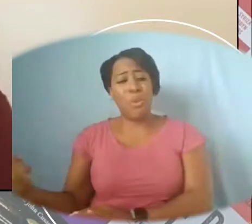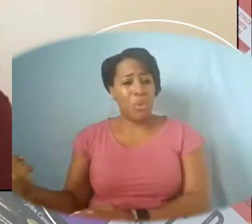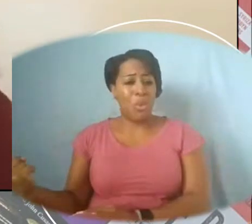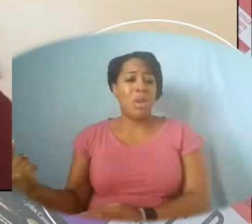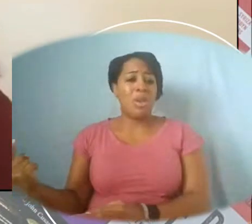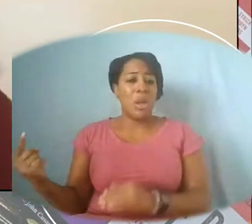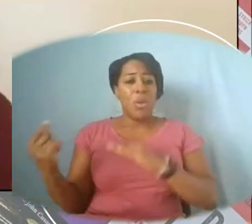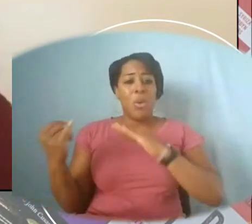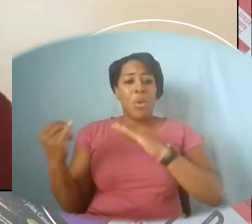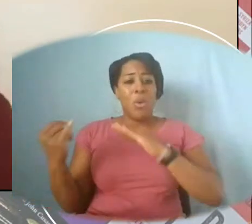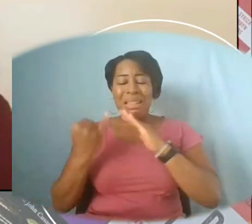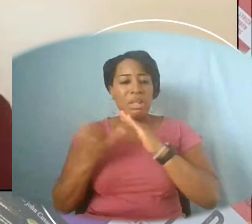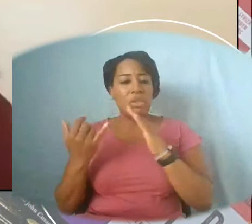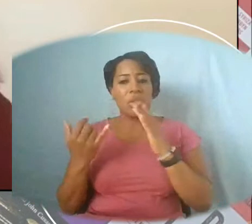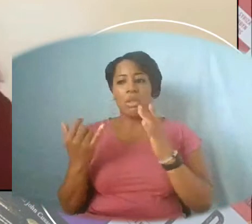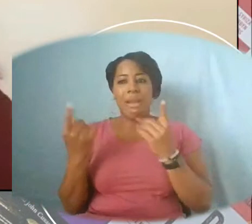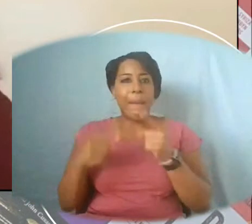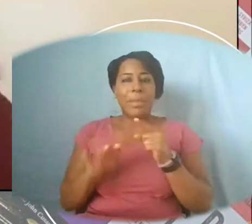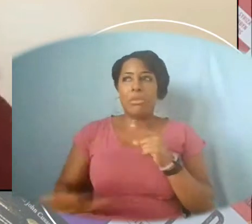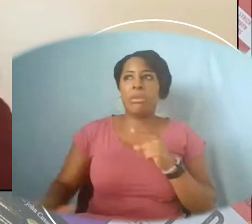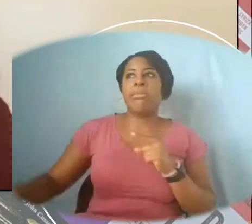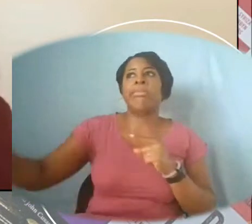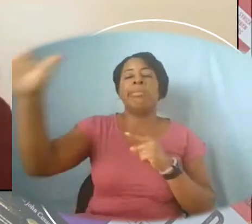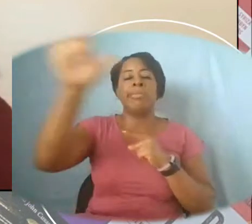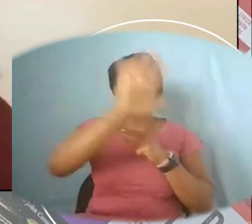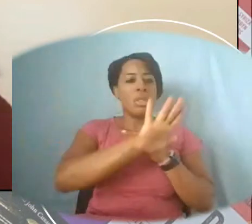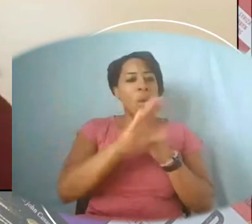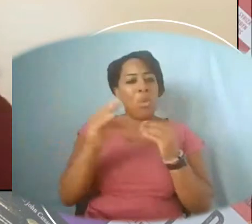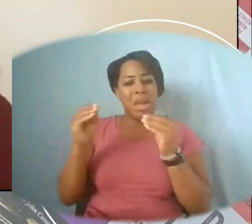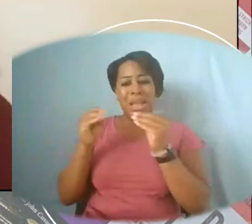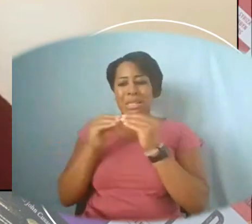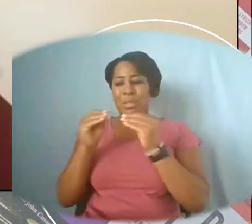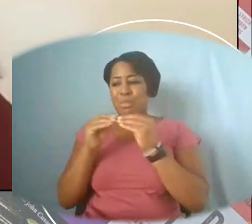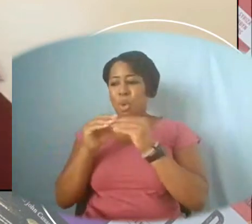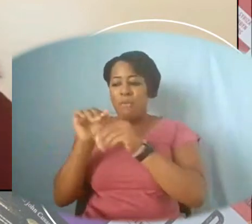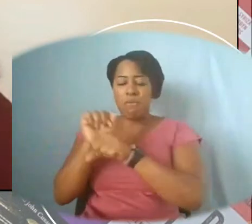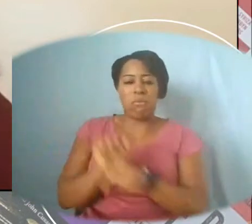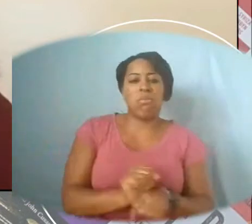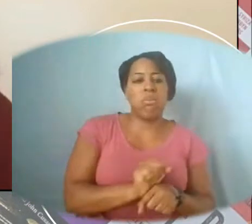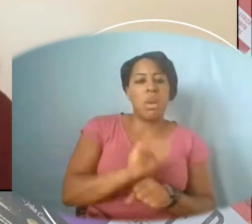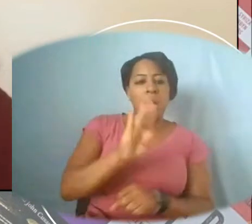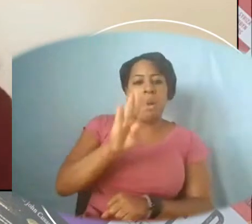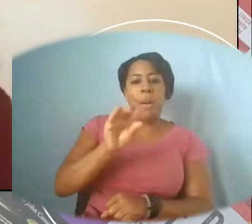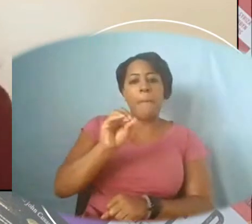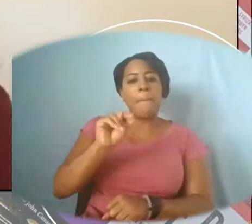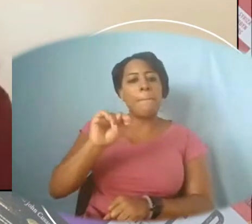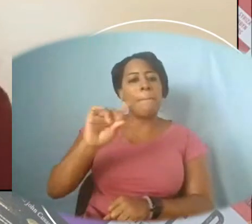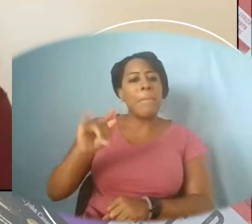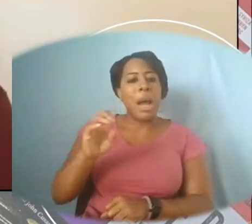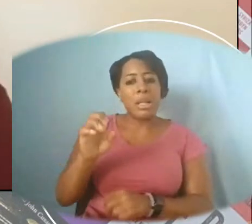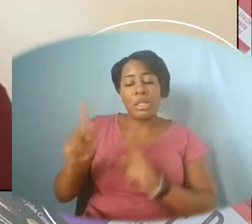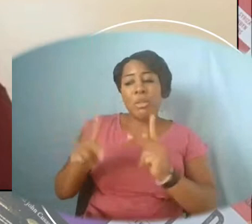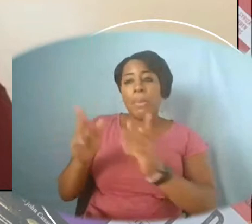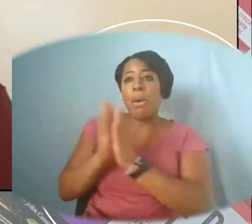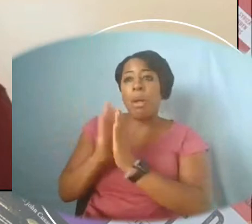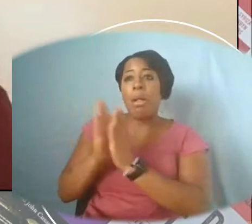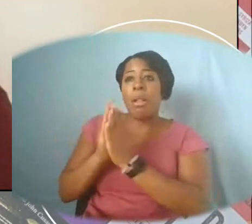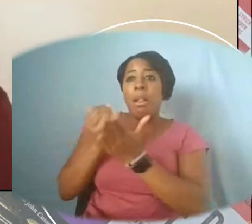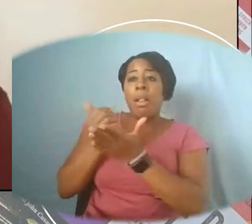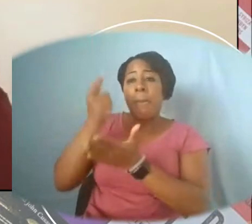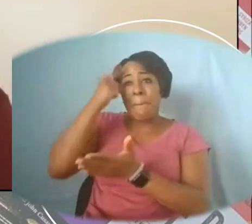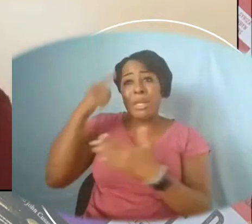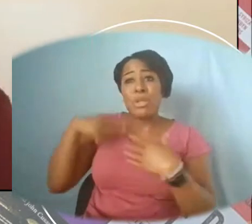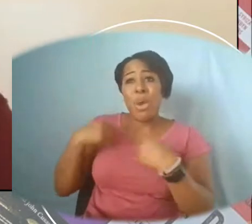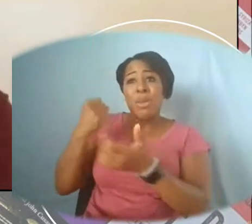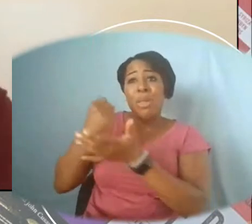just a way to keep them more in bondage. People who are asking for mental health help because they have